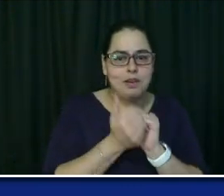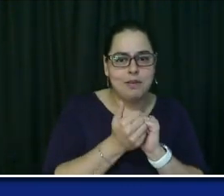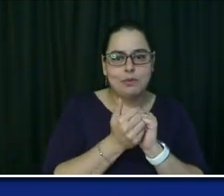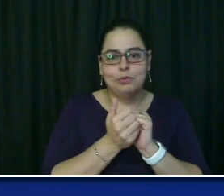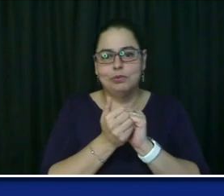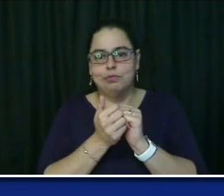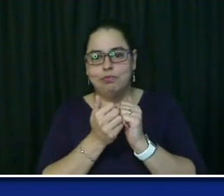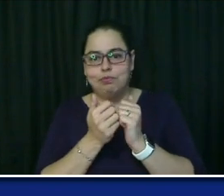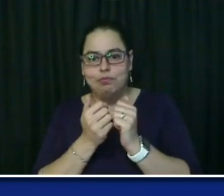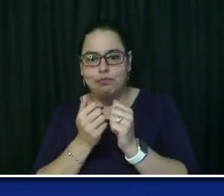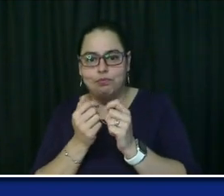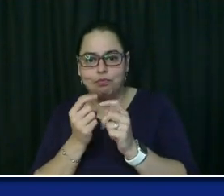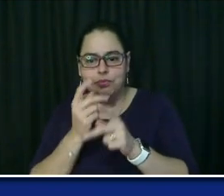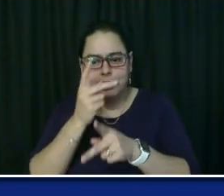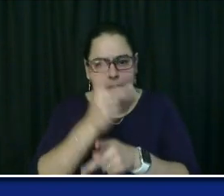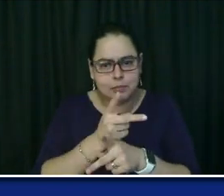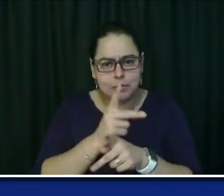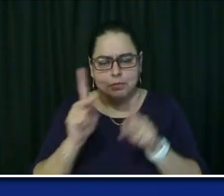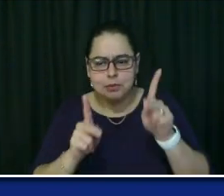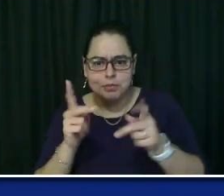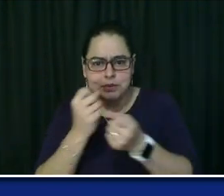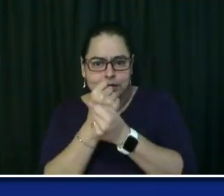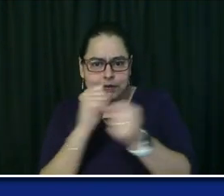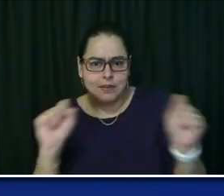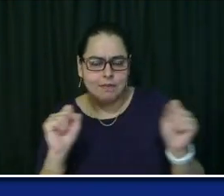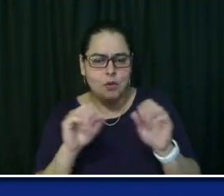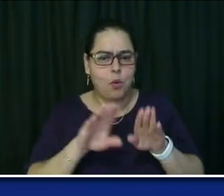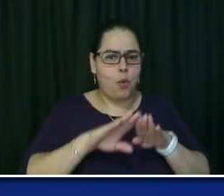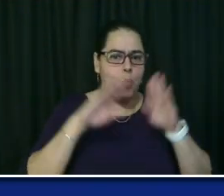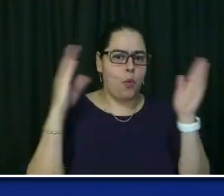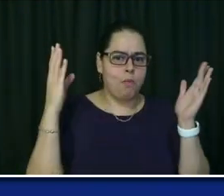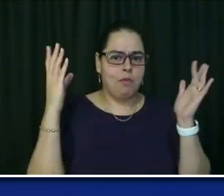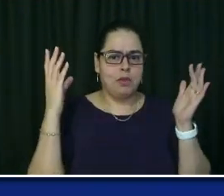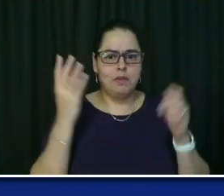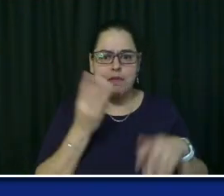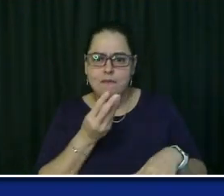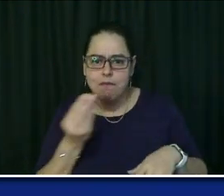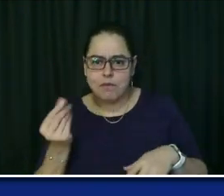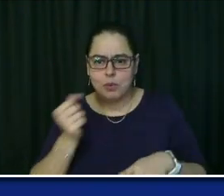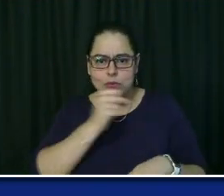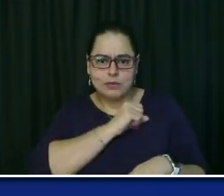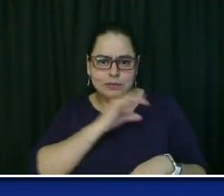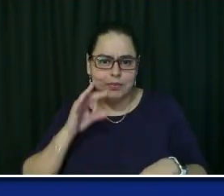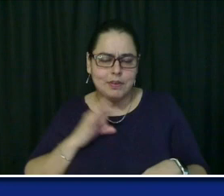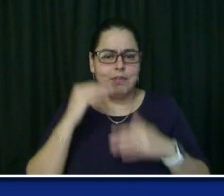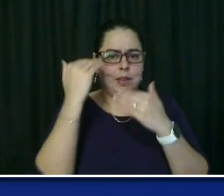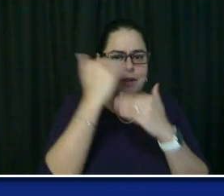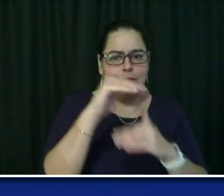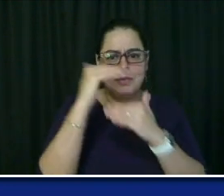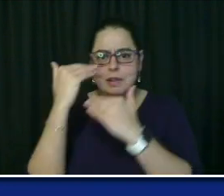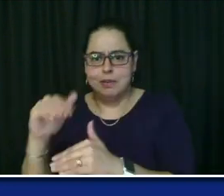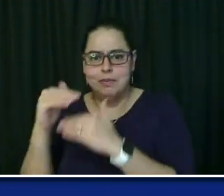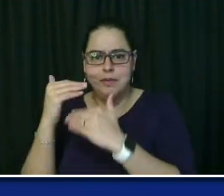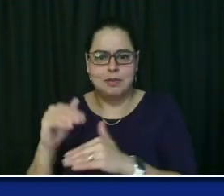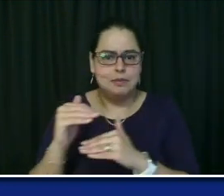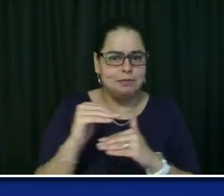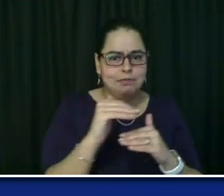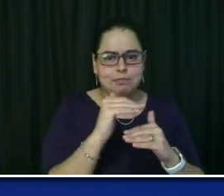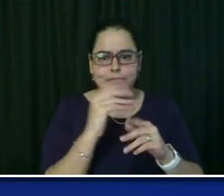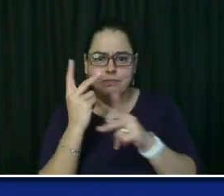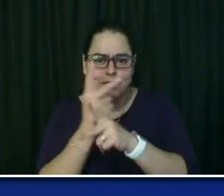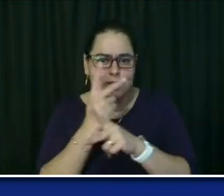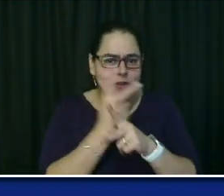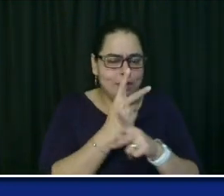staff, what guidelines had to be followed because local governments are the enforcing agents. We were constantly sending out information to our residents